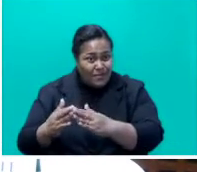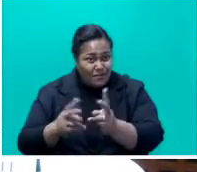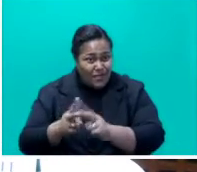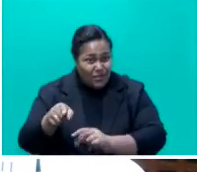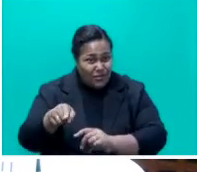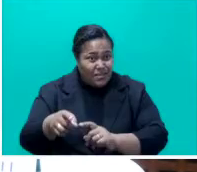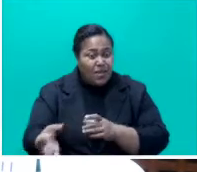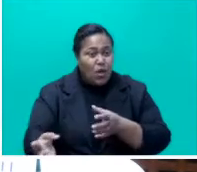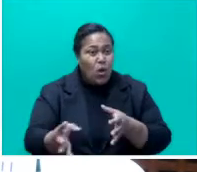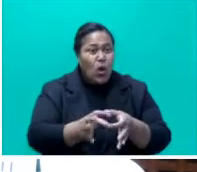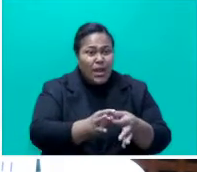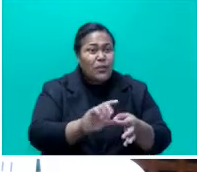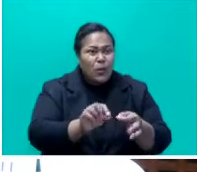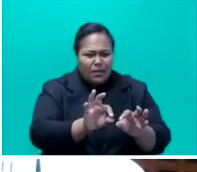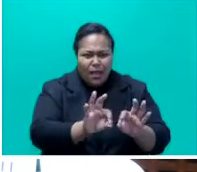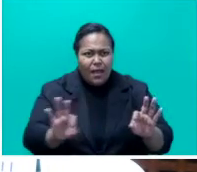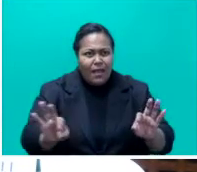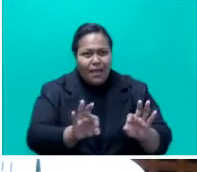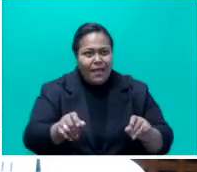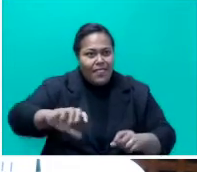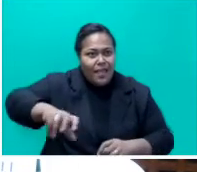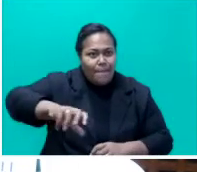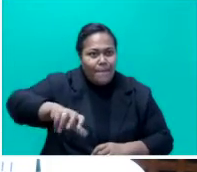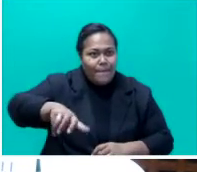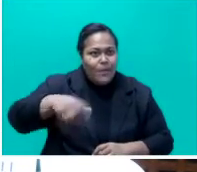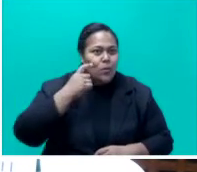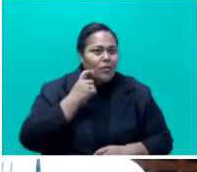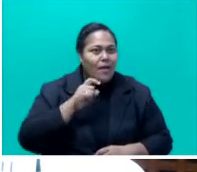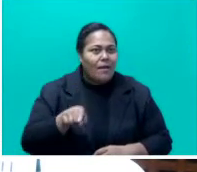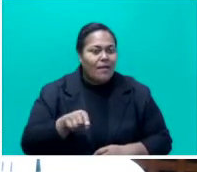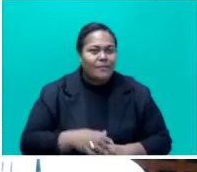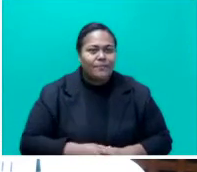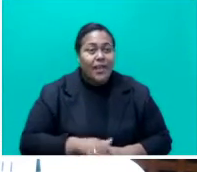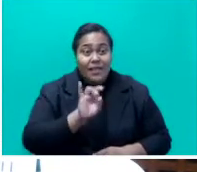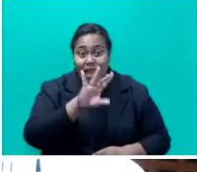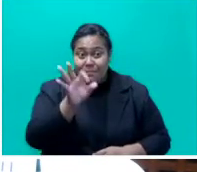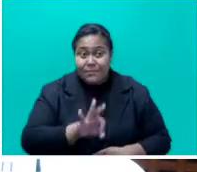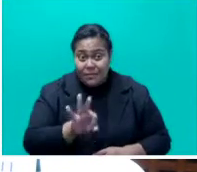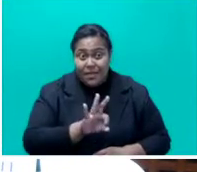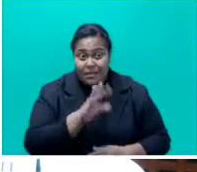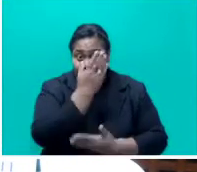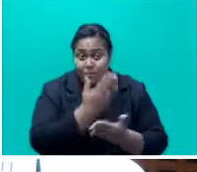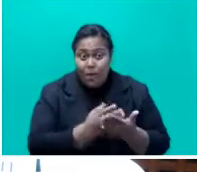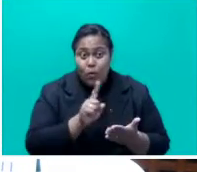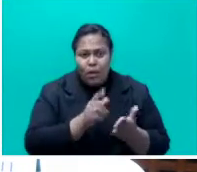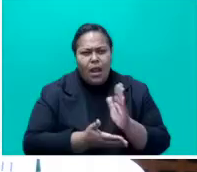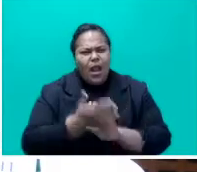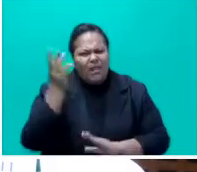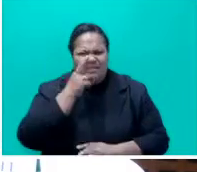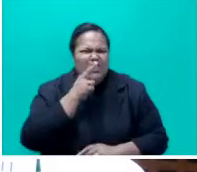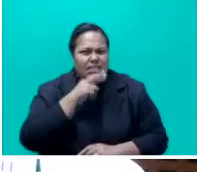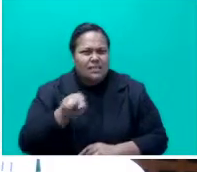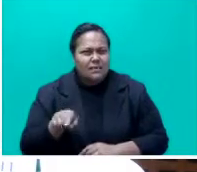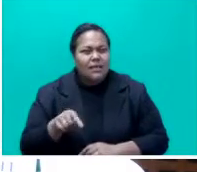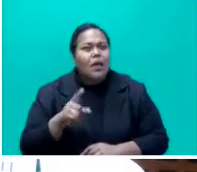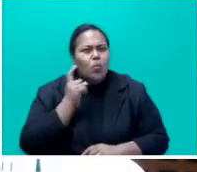connected to metered tap water, while 10% rely on high-risk water source. And